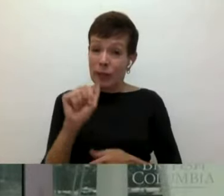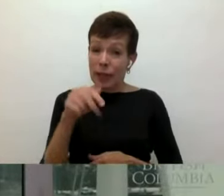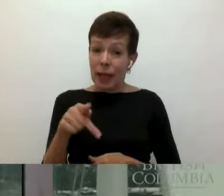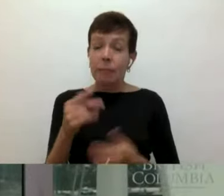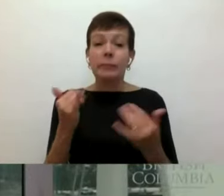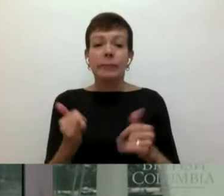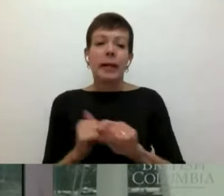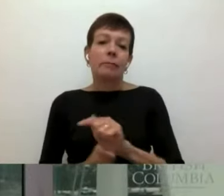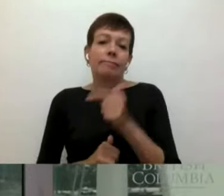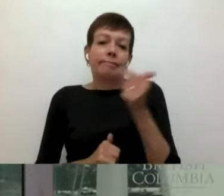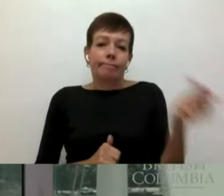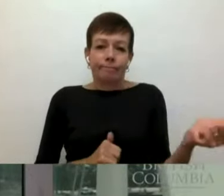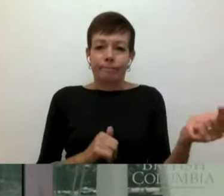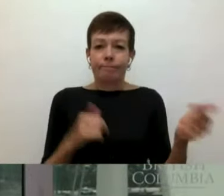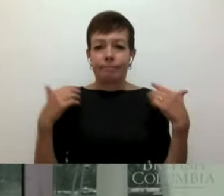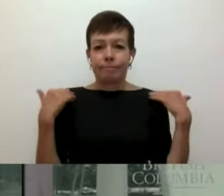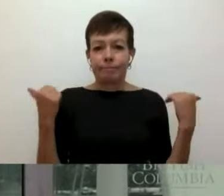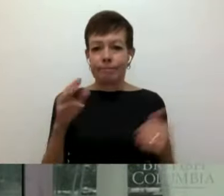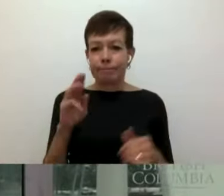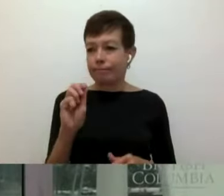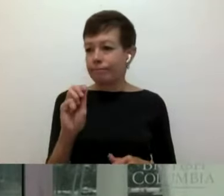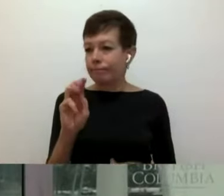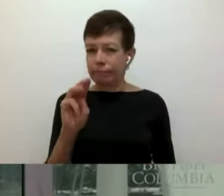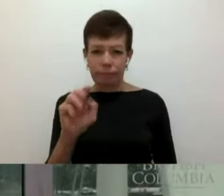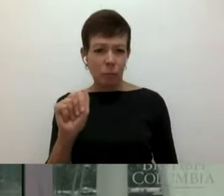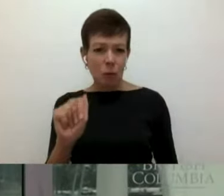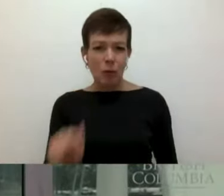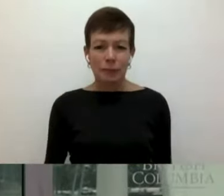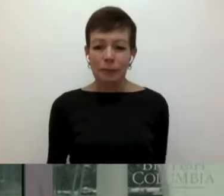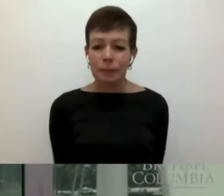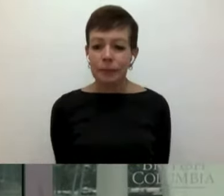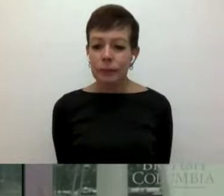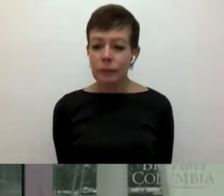that. Thank you. I'll now turn it back to Minister Moore.